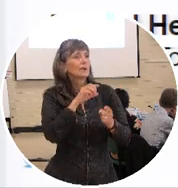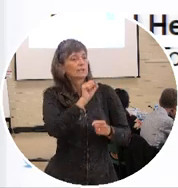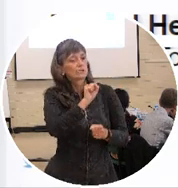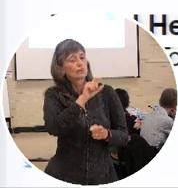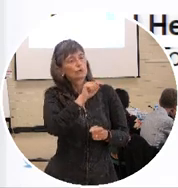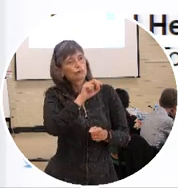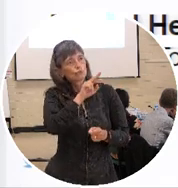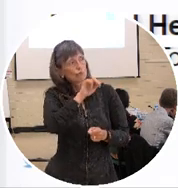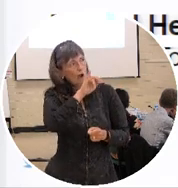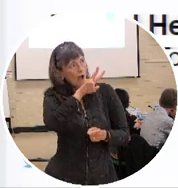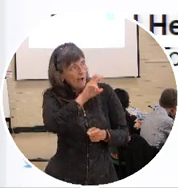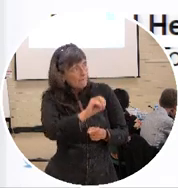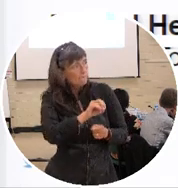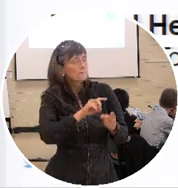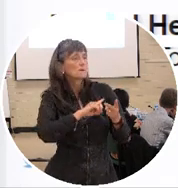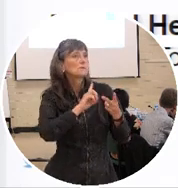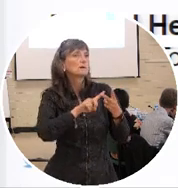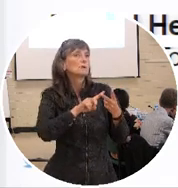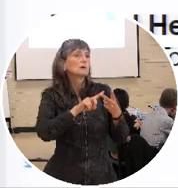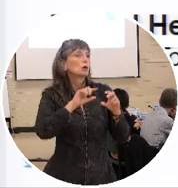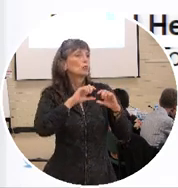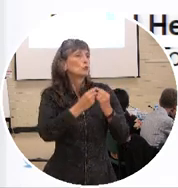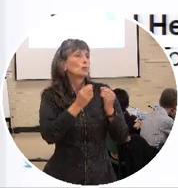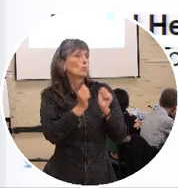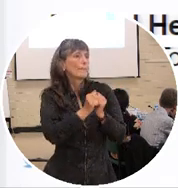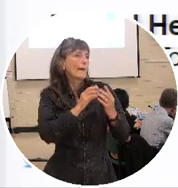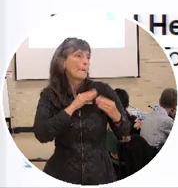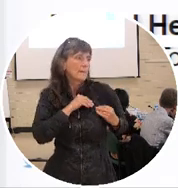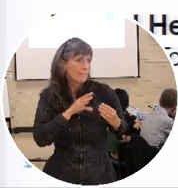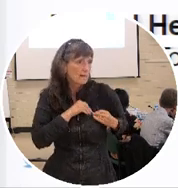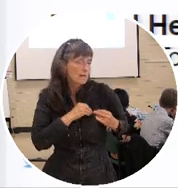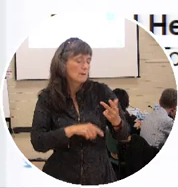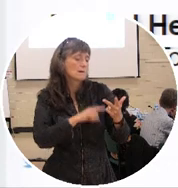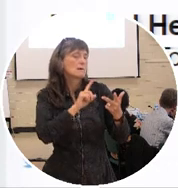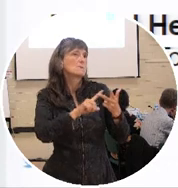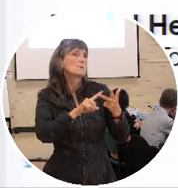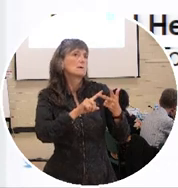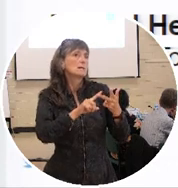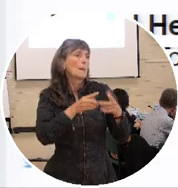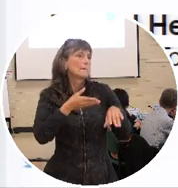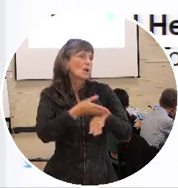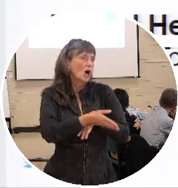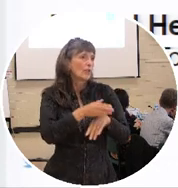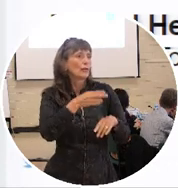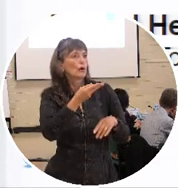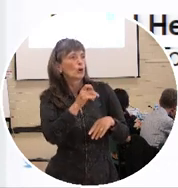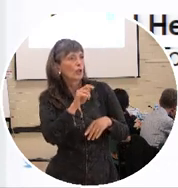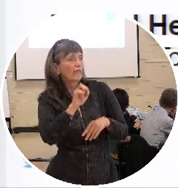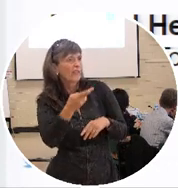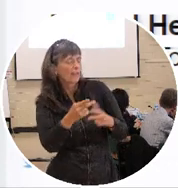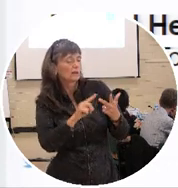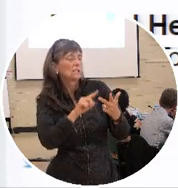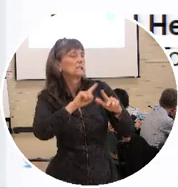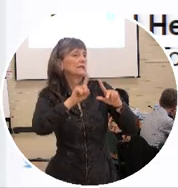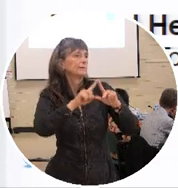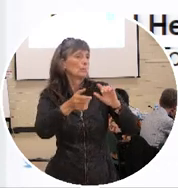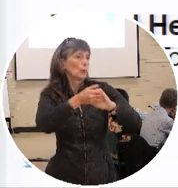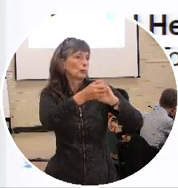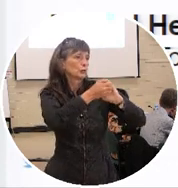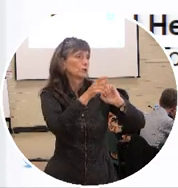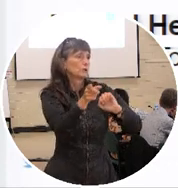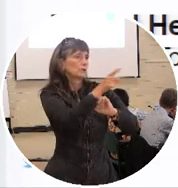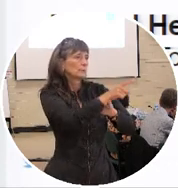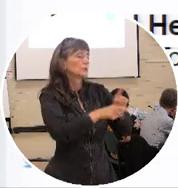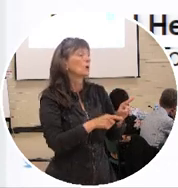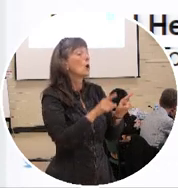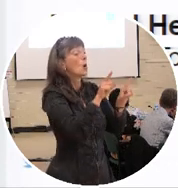Strive, Roots of Empathy, Beyond the Hurt. Also, a significant